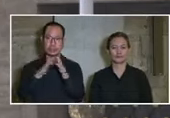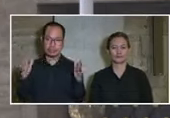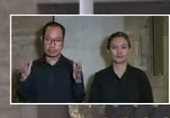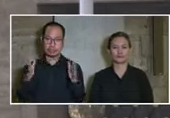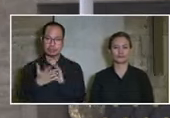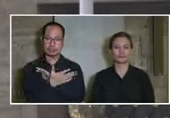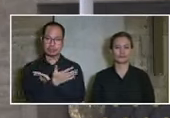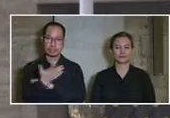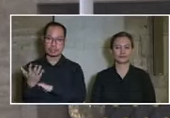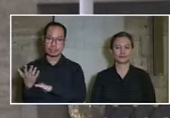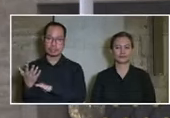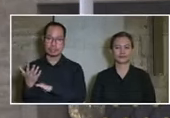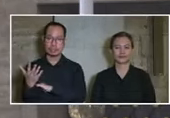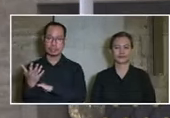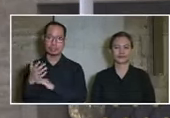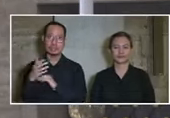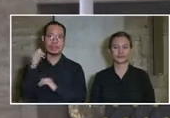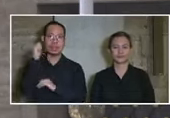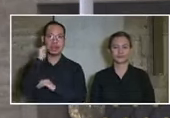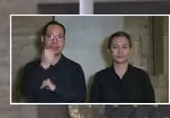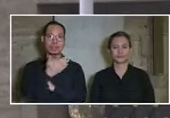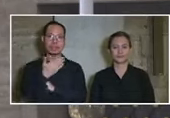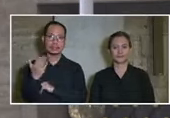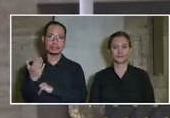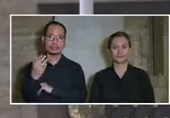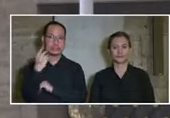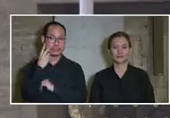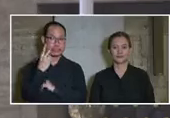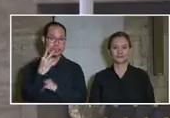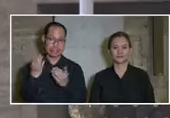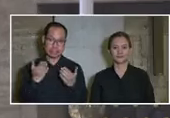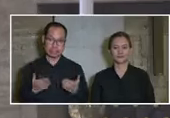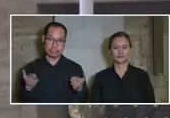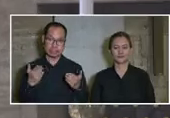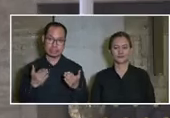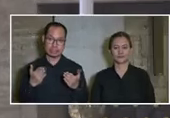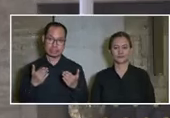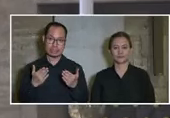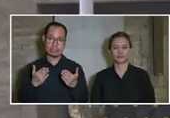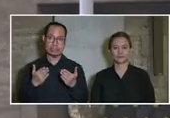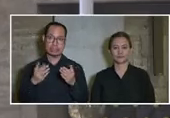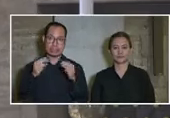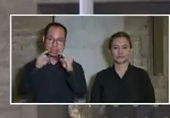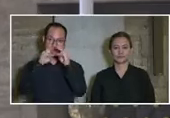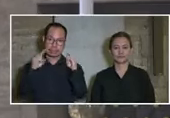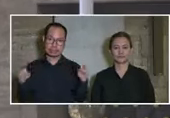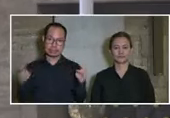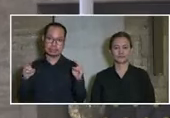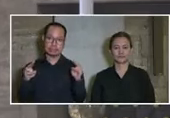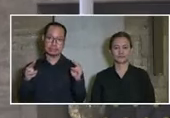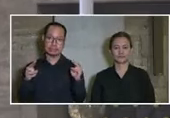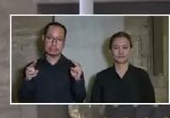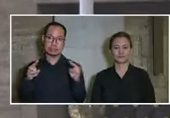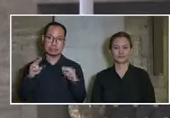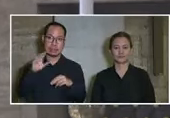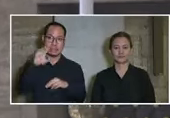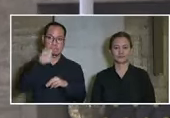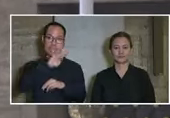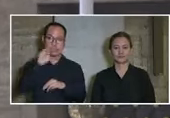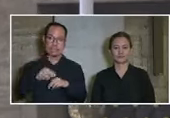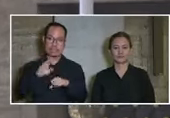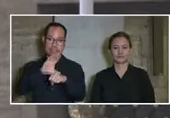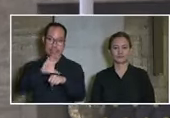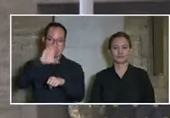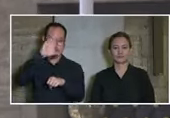sa inyong lahat at palagian po tayong makita po dito sa inyong tahanan sa Intramuros, the Manila